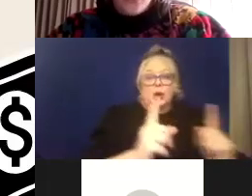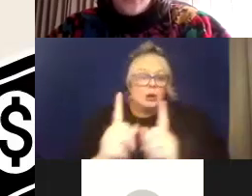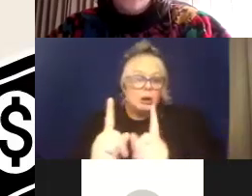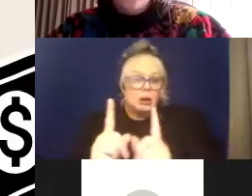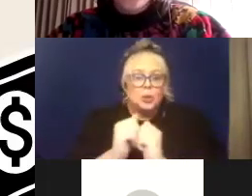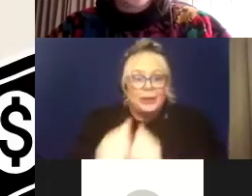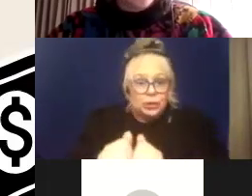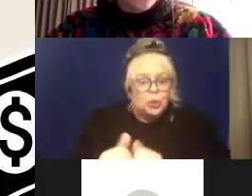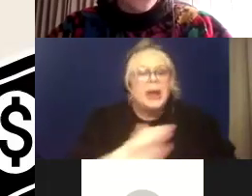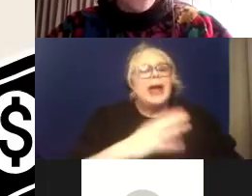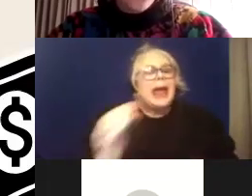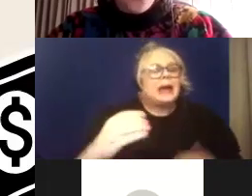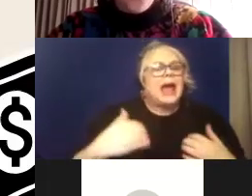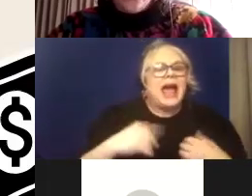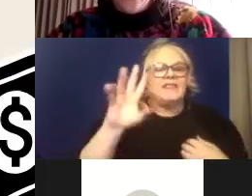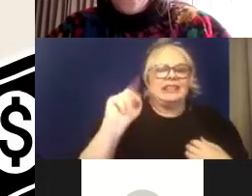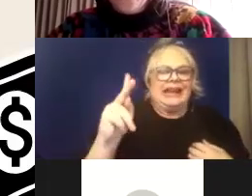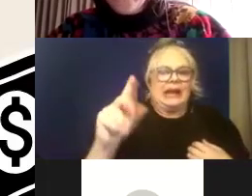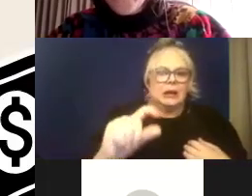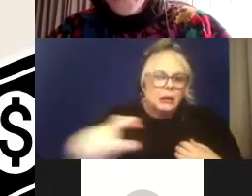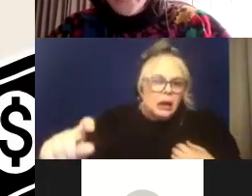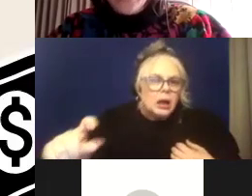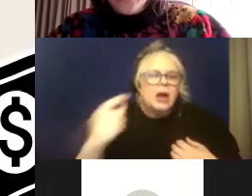page for survivors that are on this call right now.